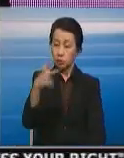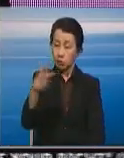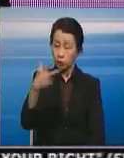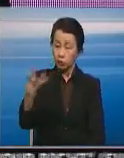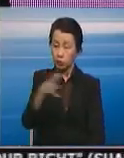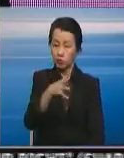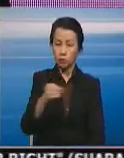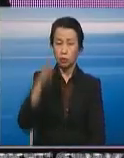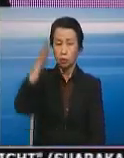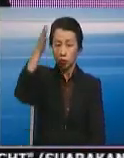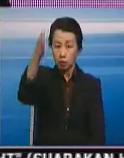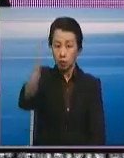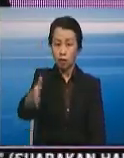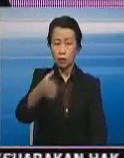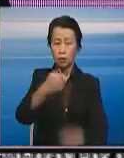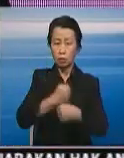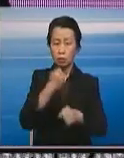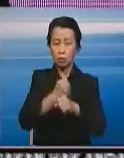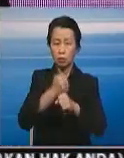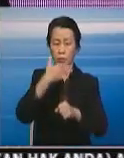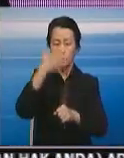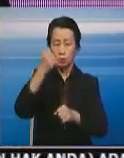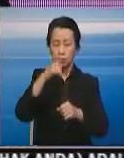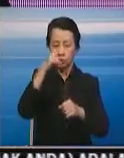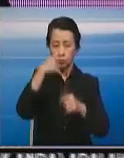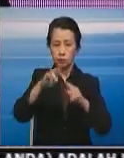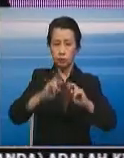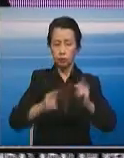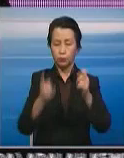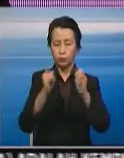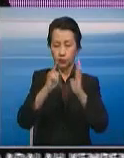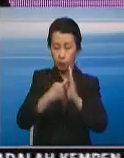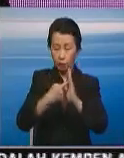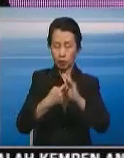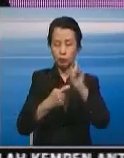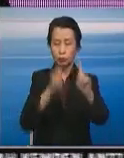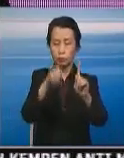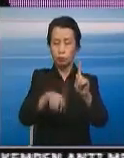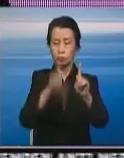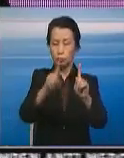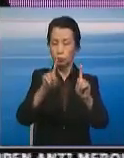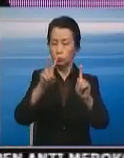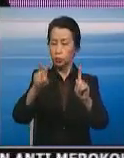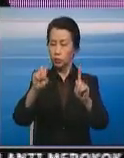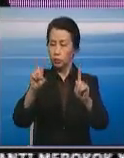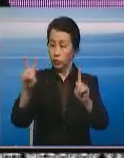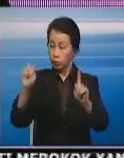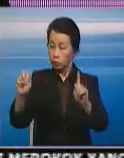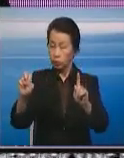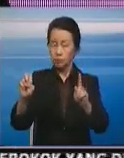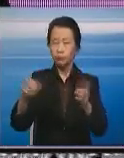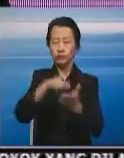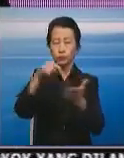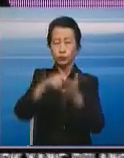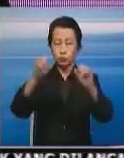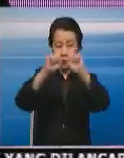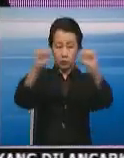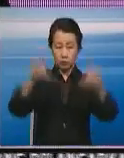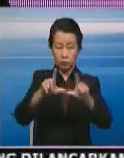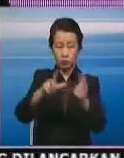will be made mandatory commencing 1 January 2020. This